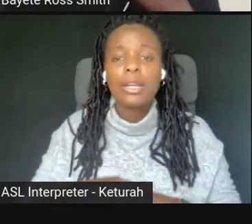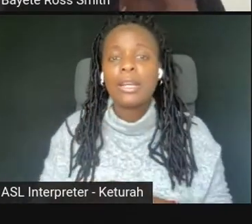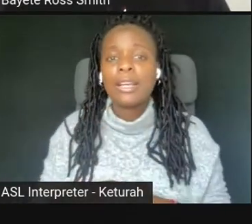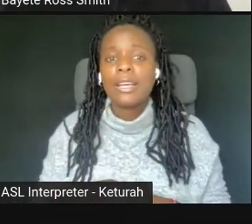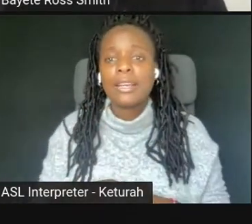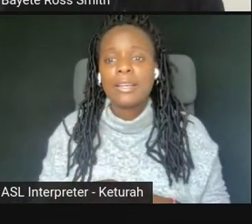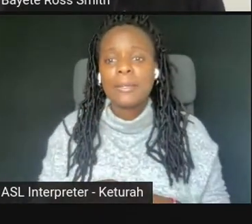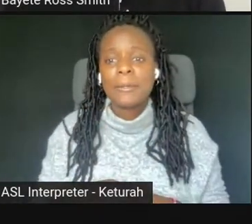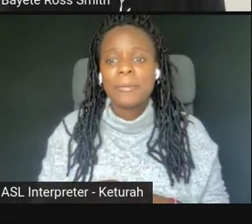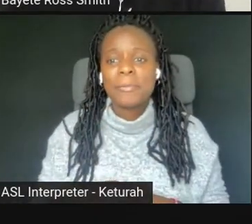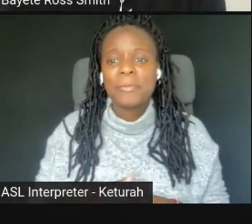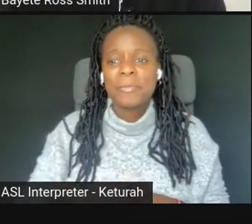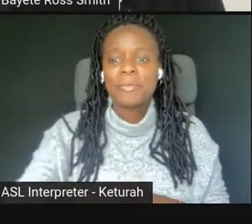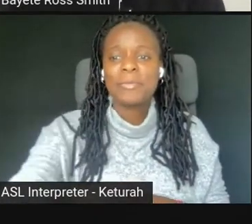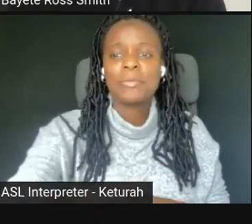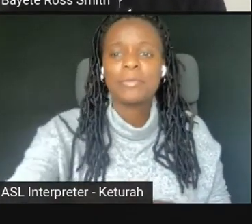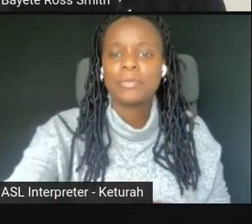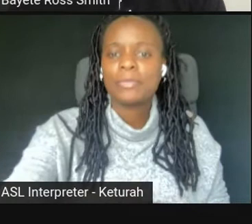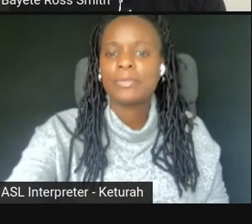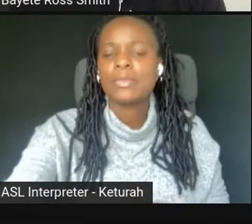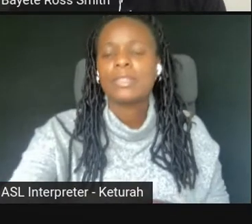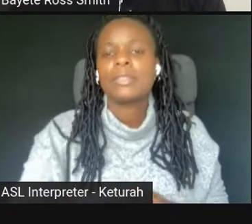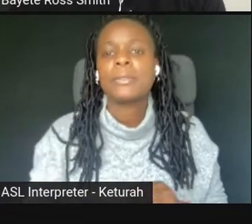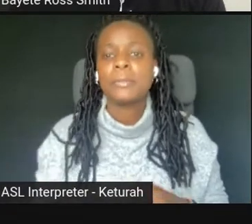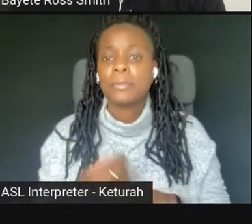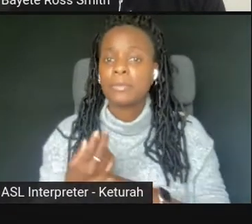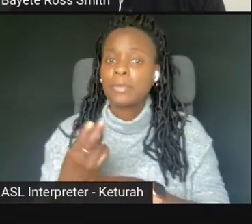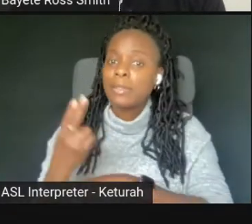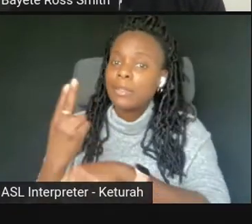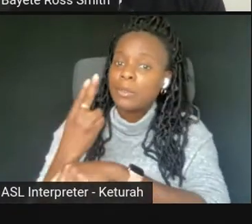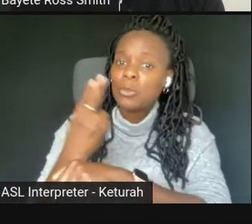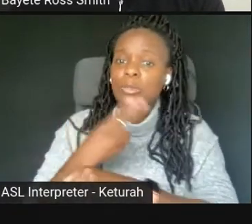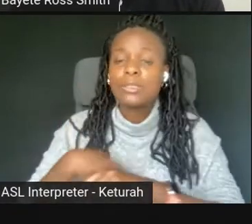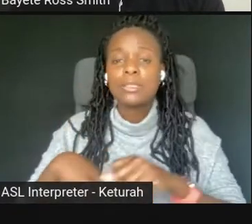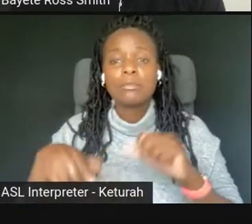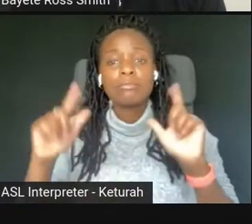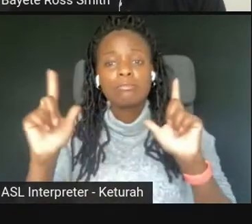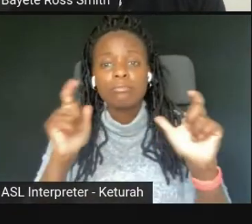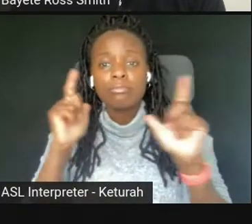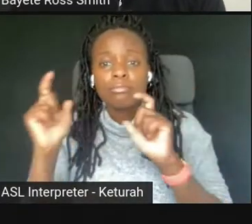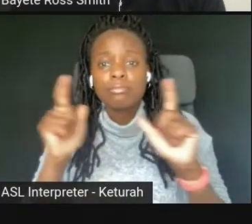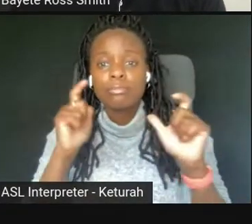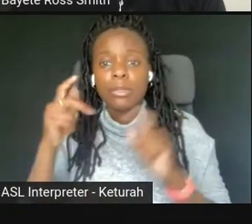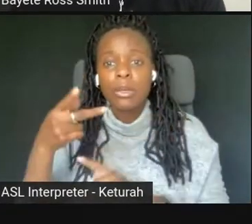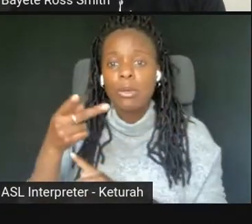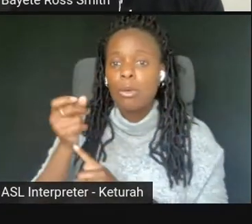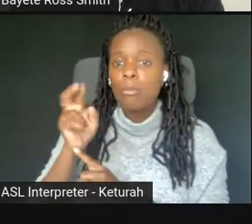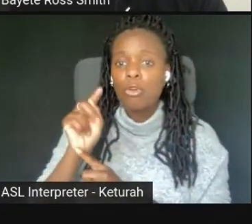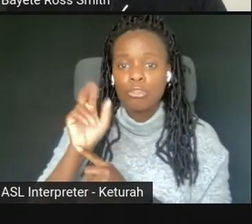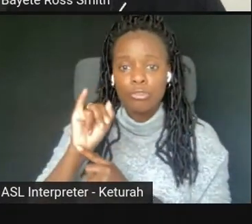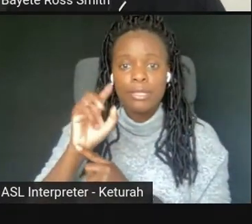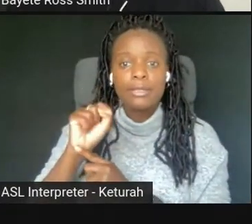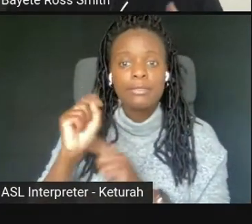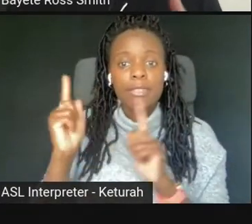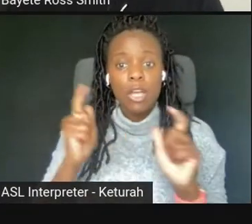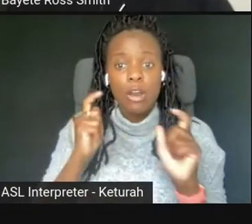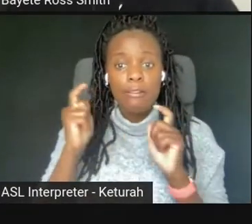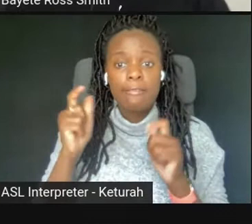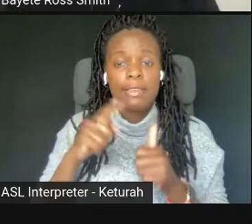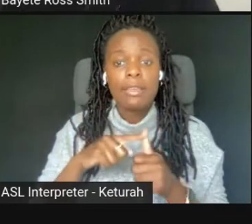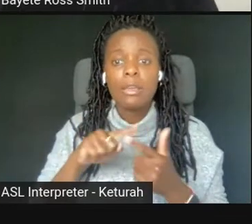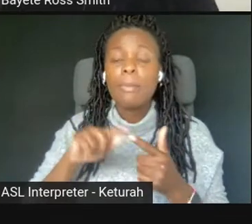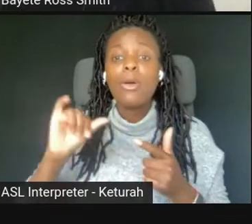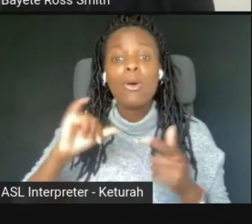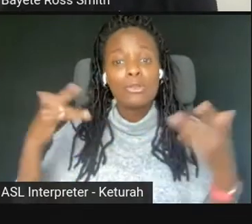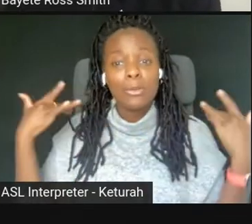which utilizes traditional portrait photography as well as